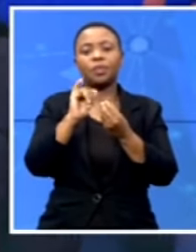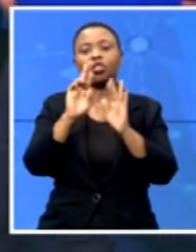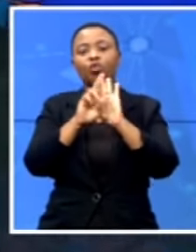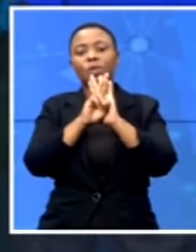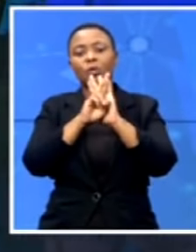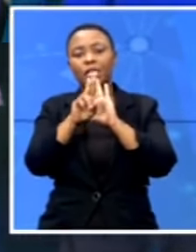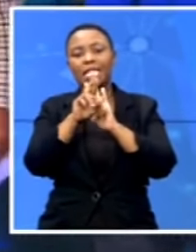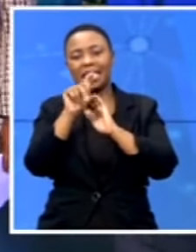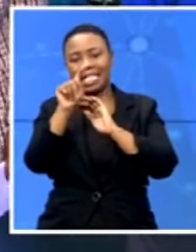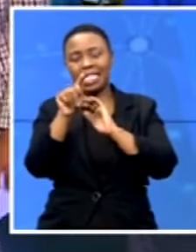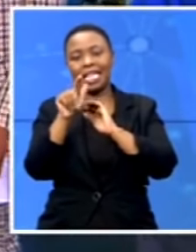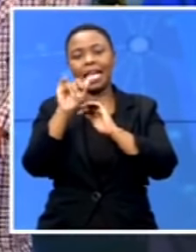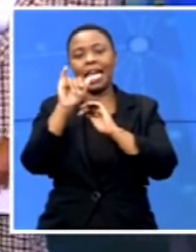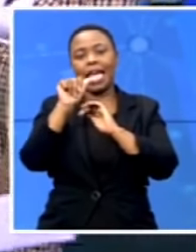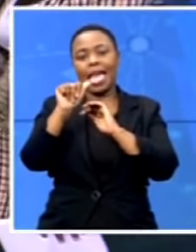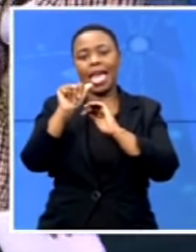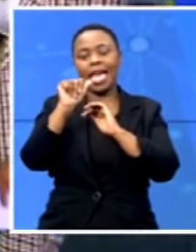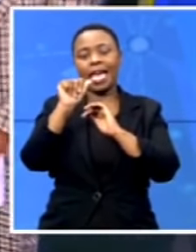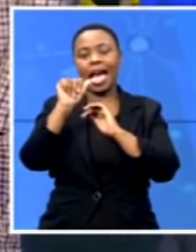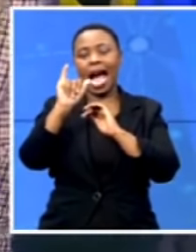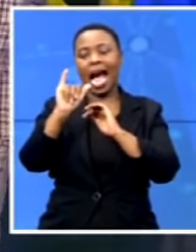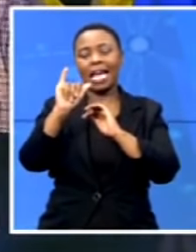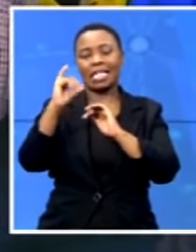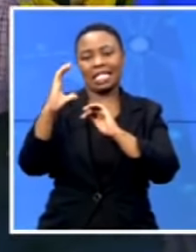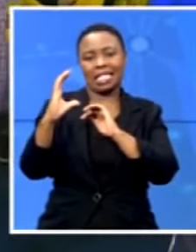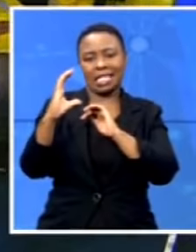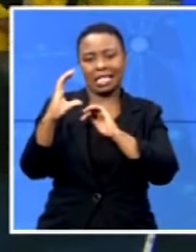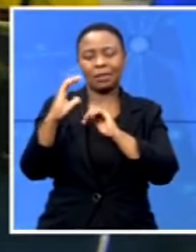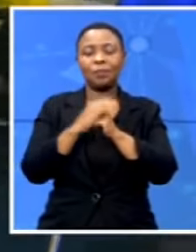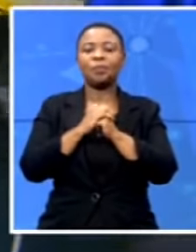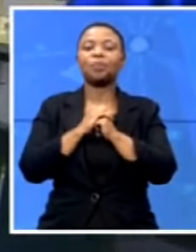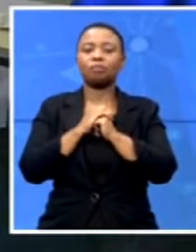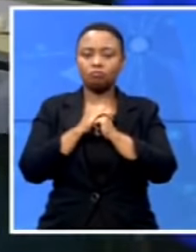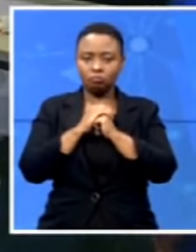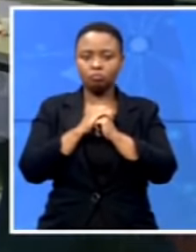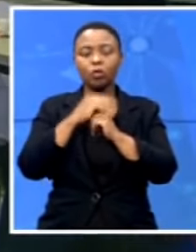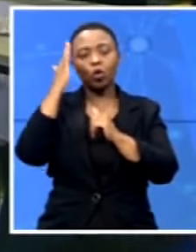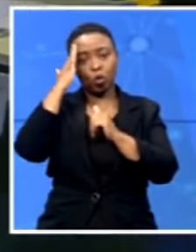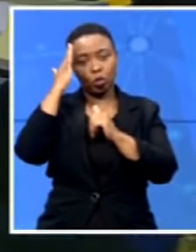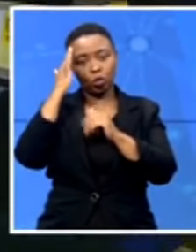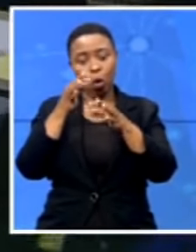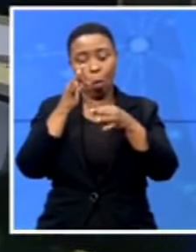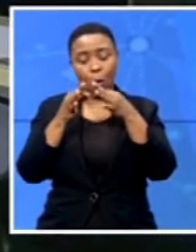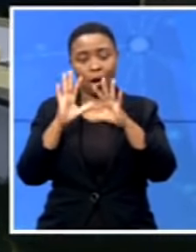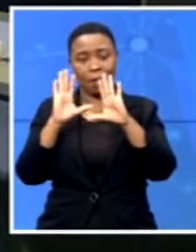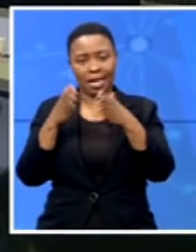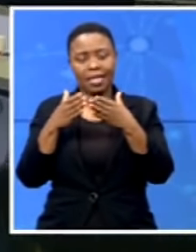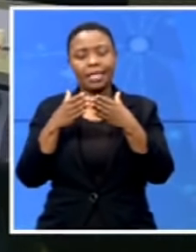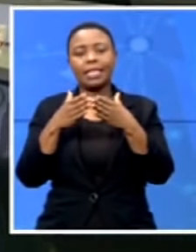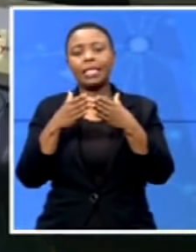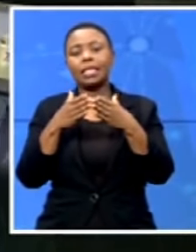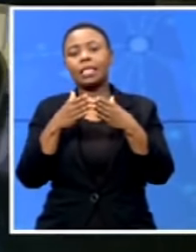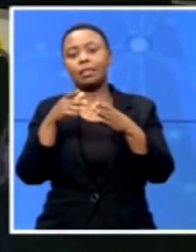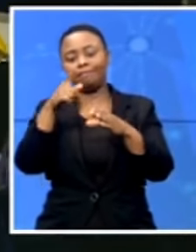African Independent Congress. Of course, you would know this party, Unati, is in a coalition with the ANC